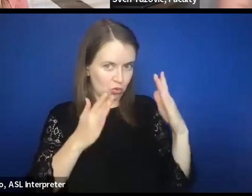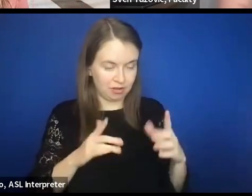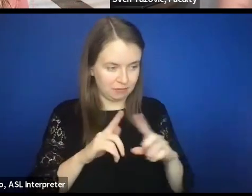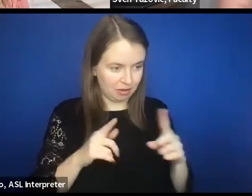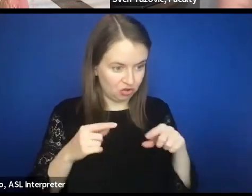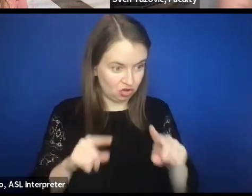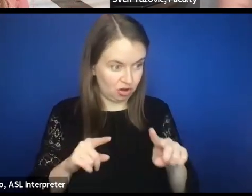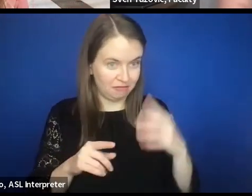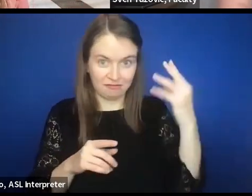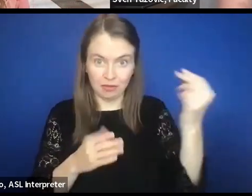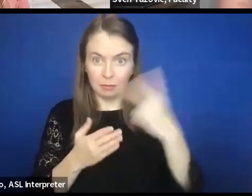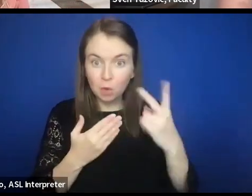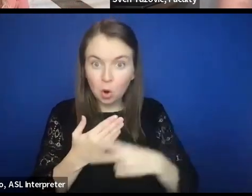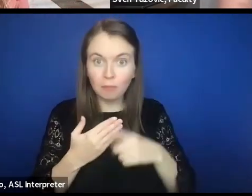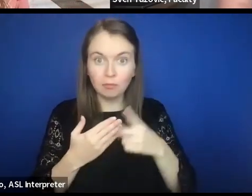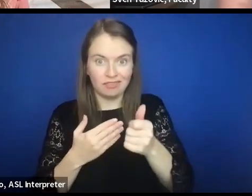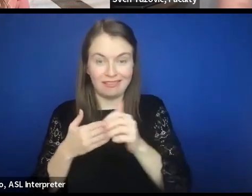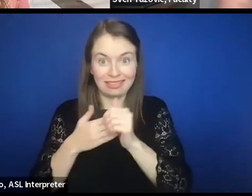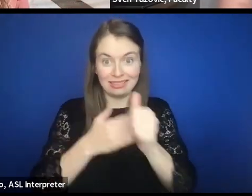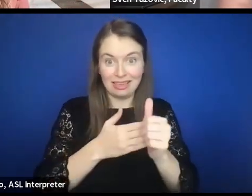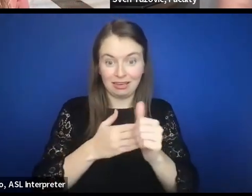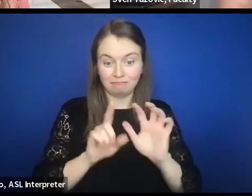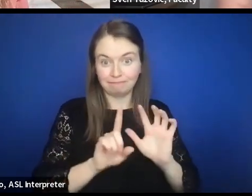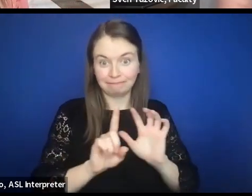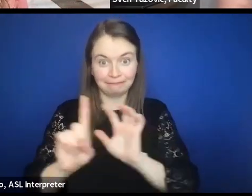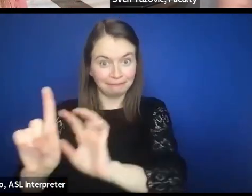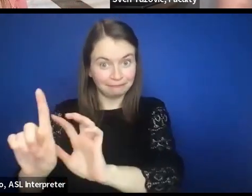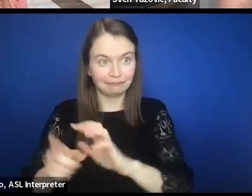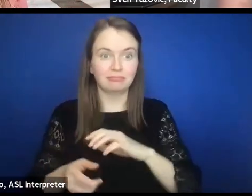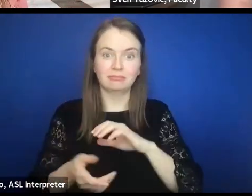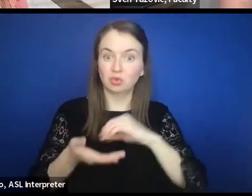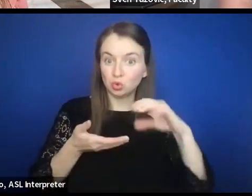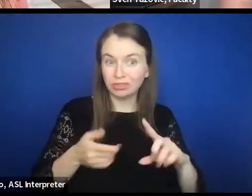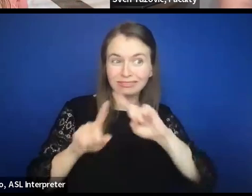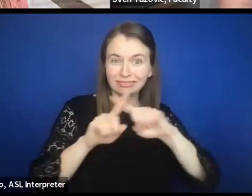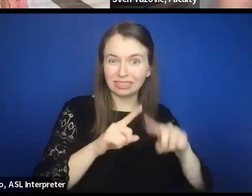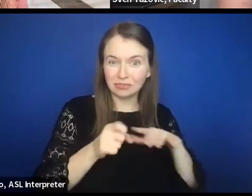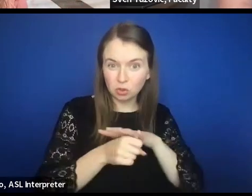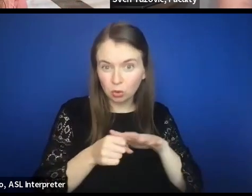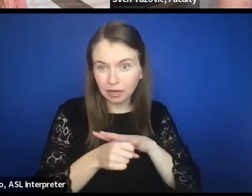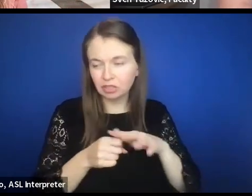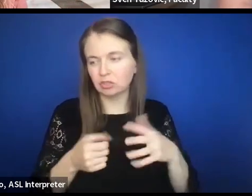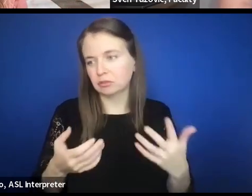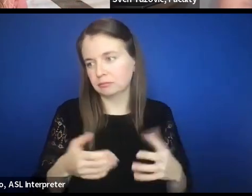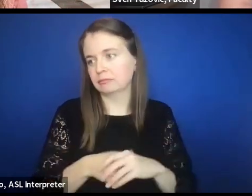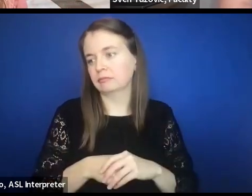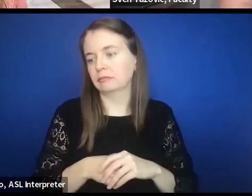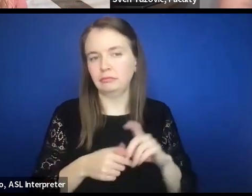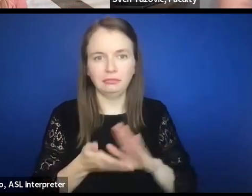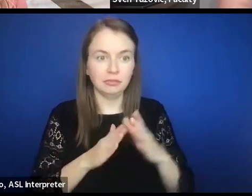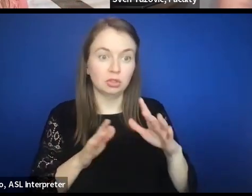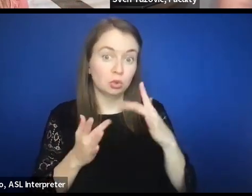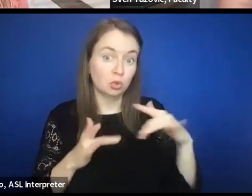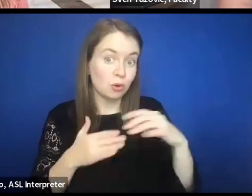basically during field programs, you are leading other faculty or students in different locations. So you have to be a